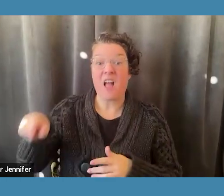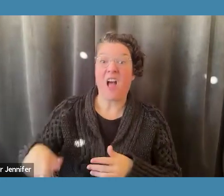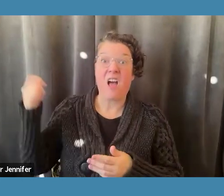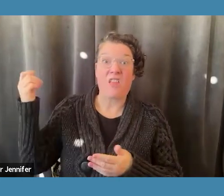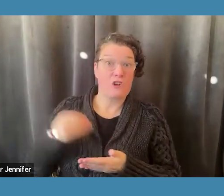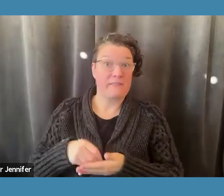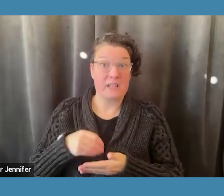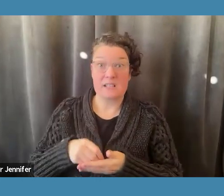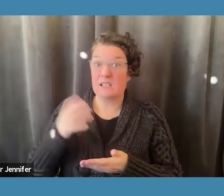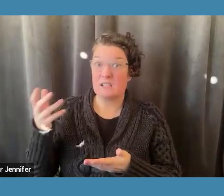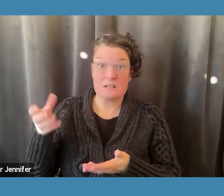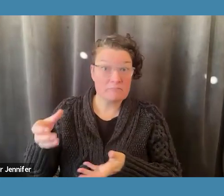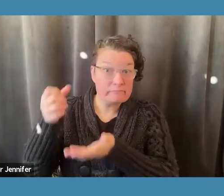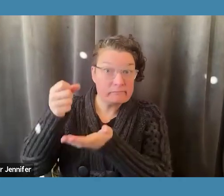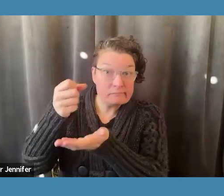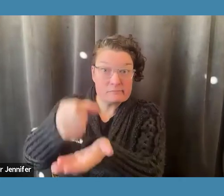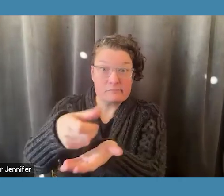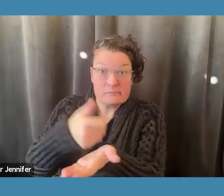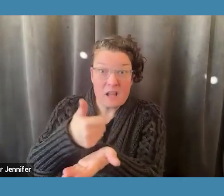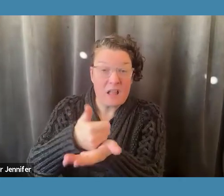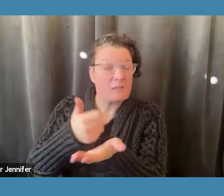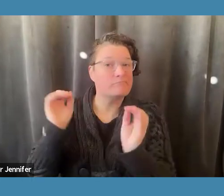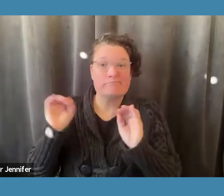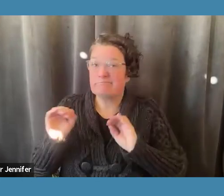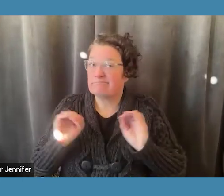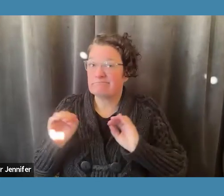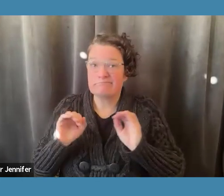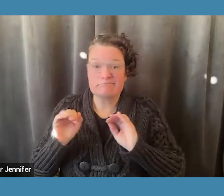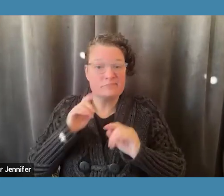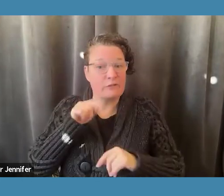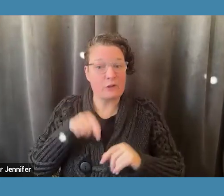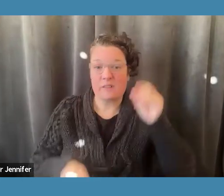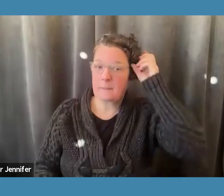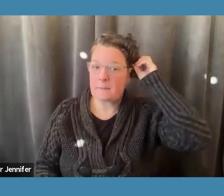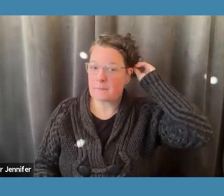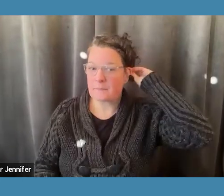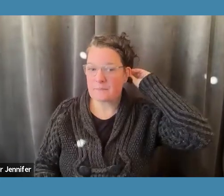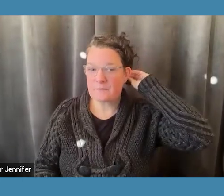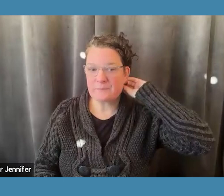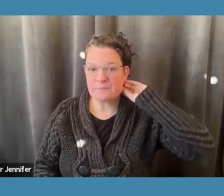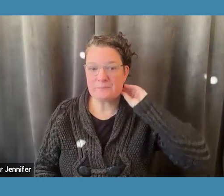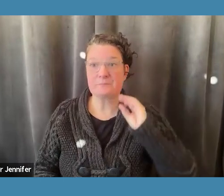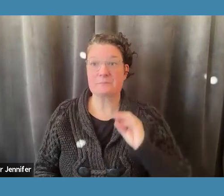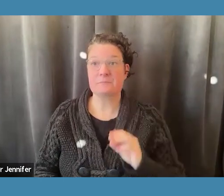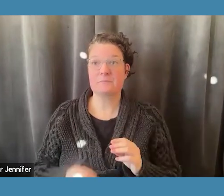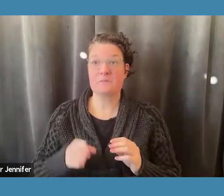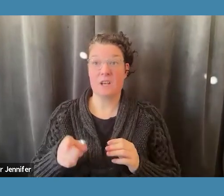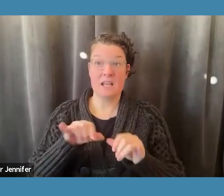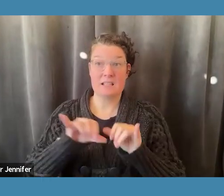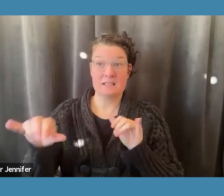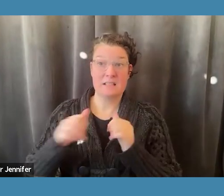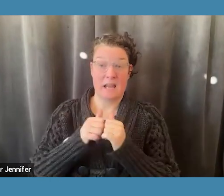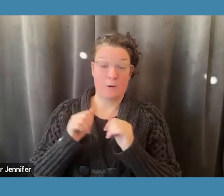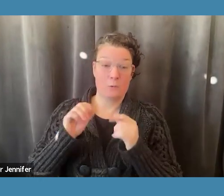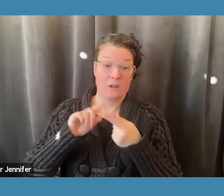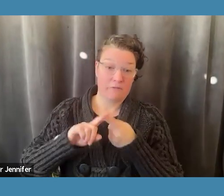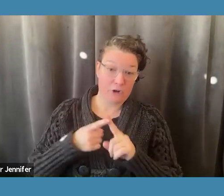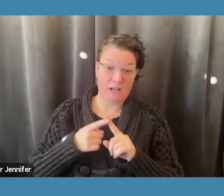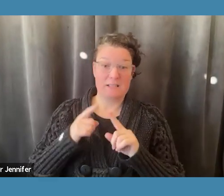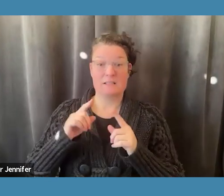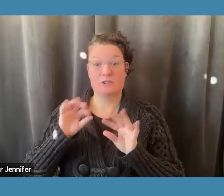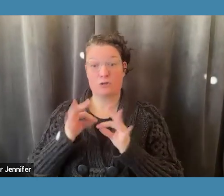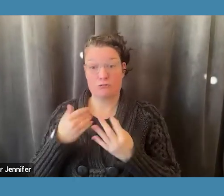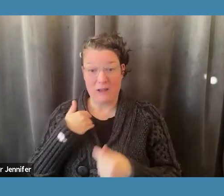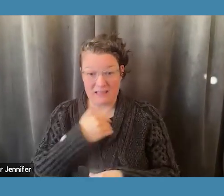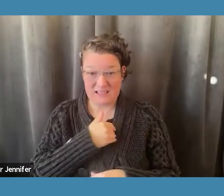not available for other placement and services to the applicant. They are temporarily staying with friends or relatives,